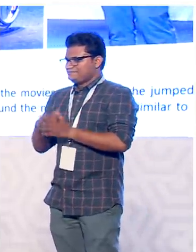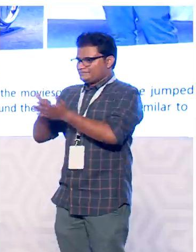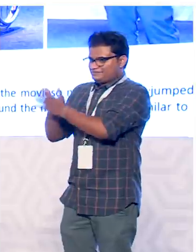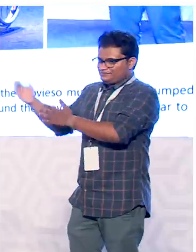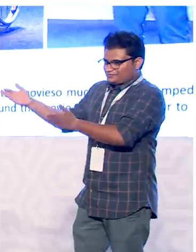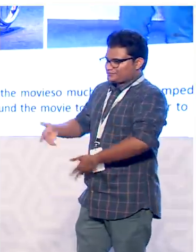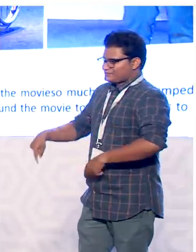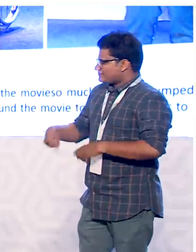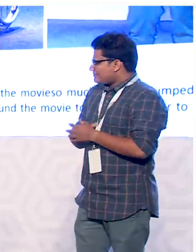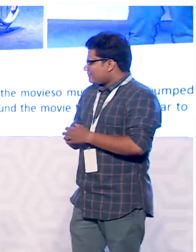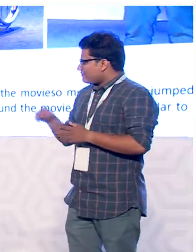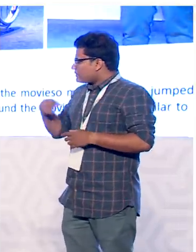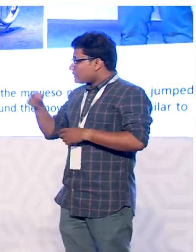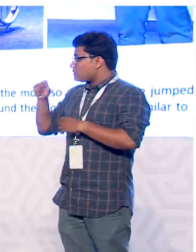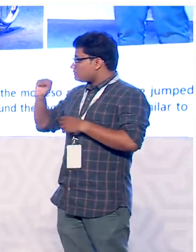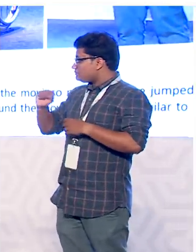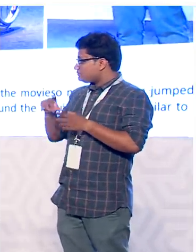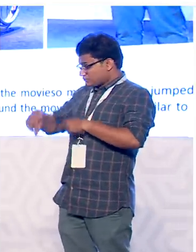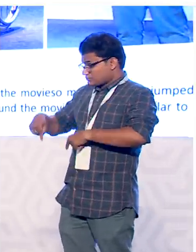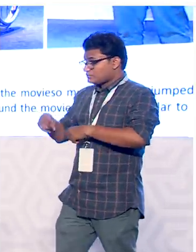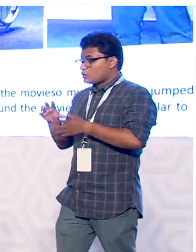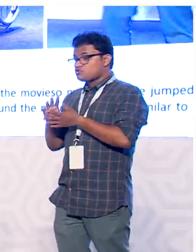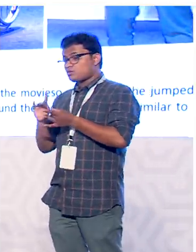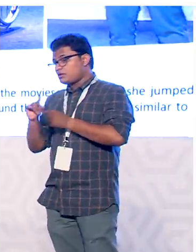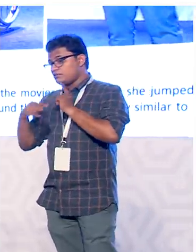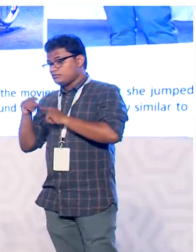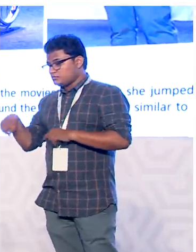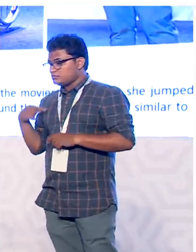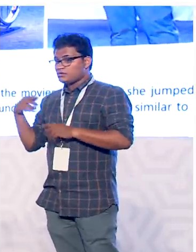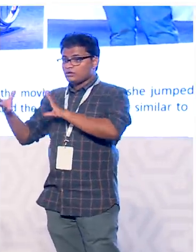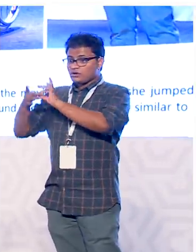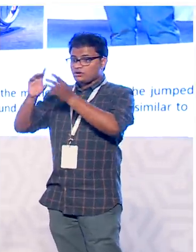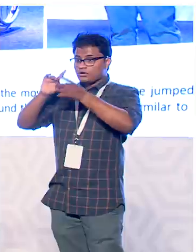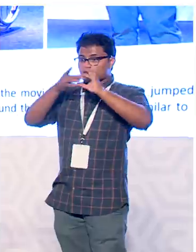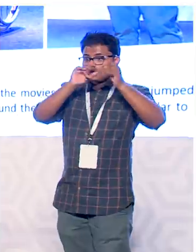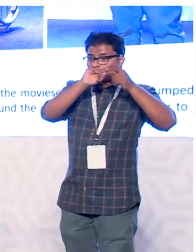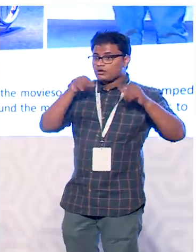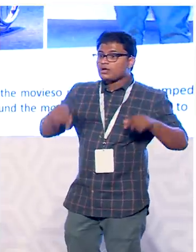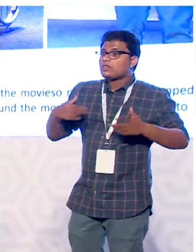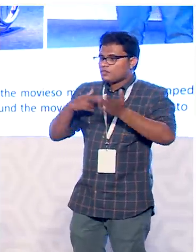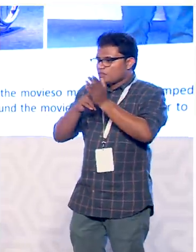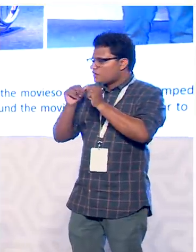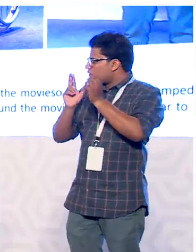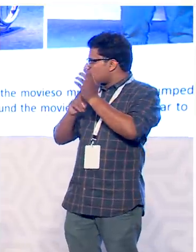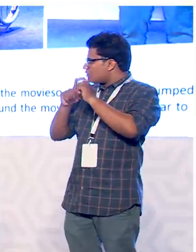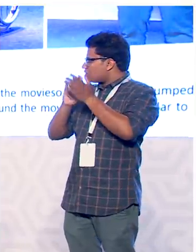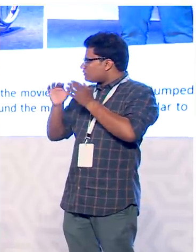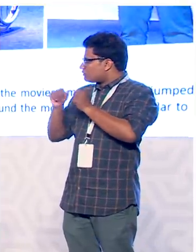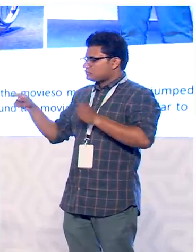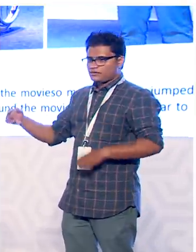I was telling her, you know, there is a great story about this restaurant. The whole chain was named after a character that I had done. I was so